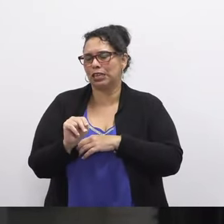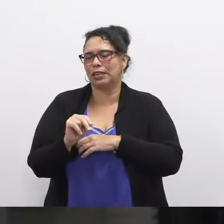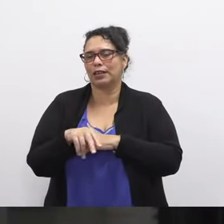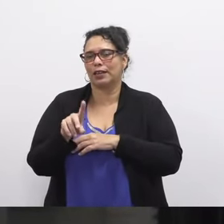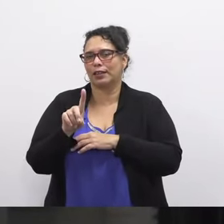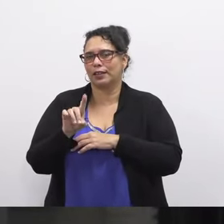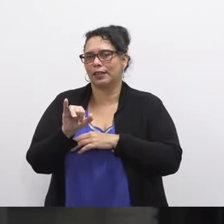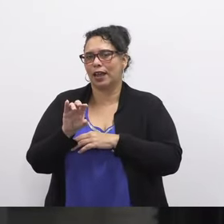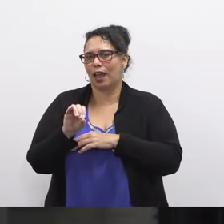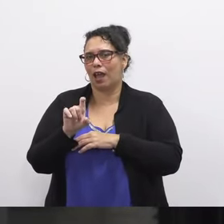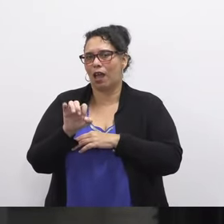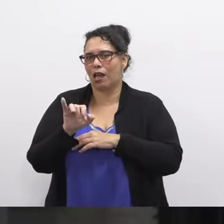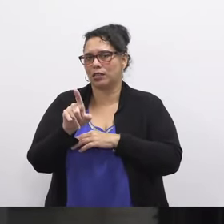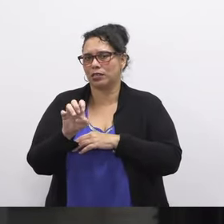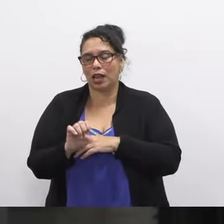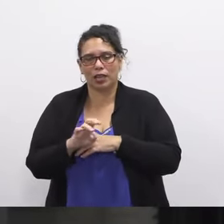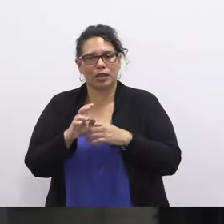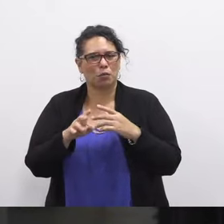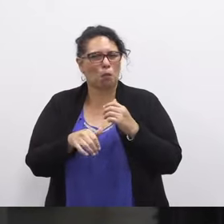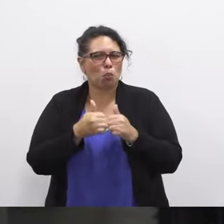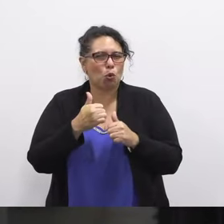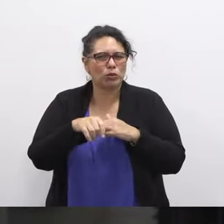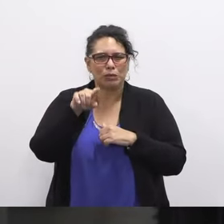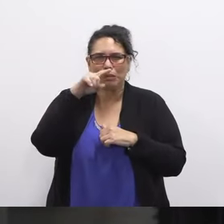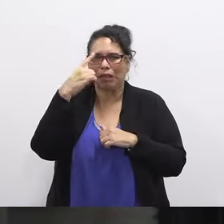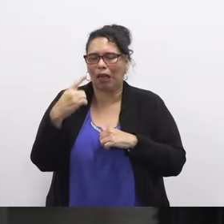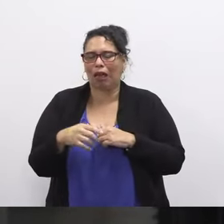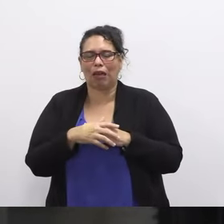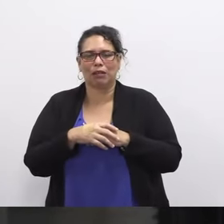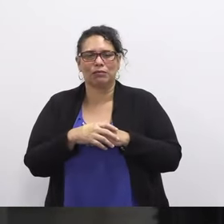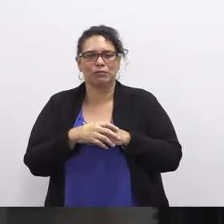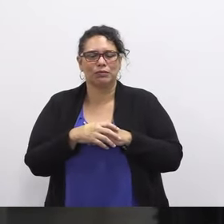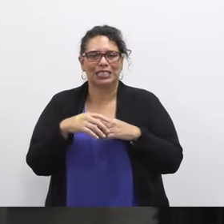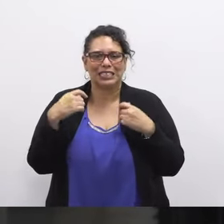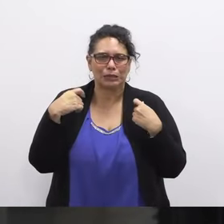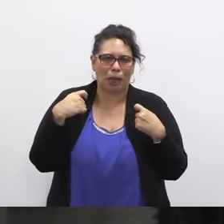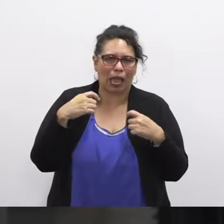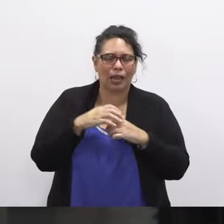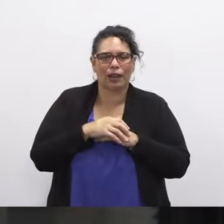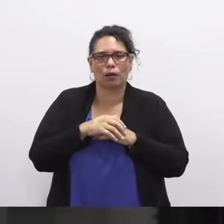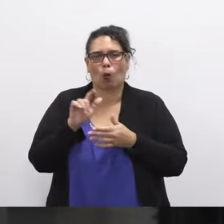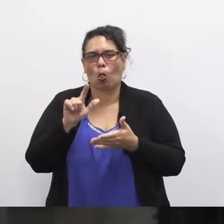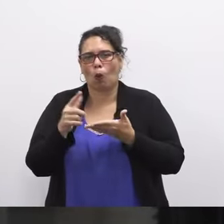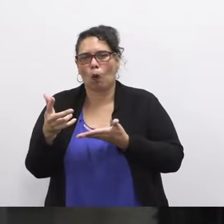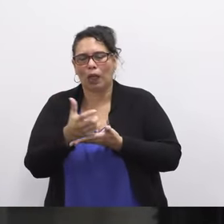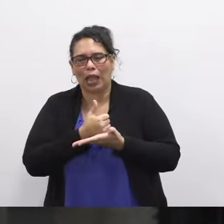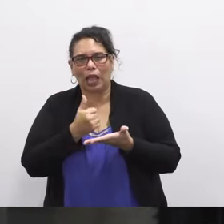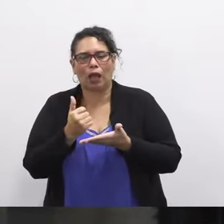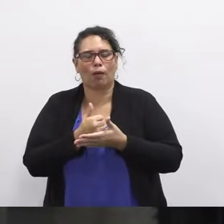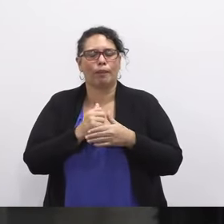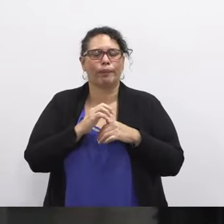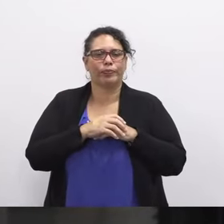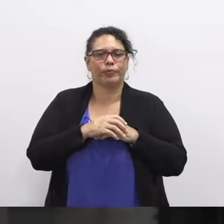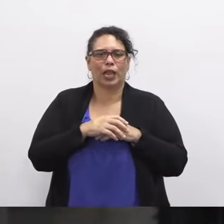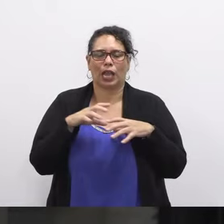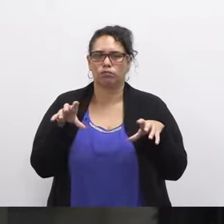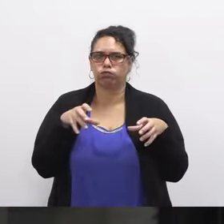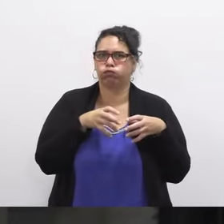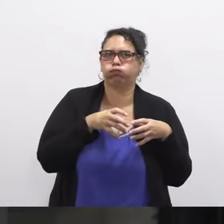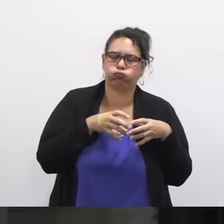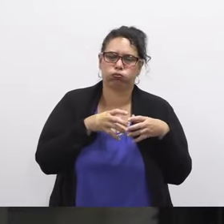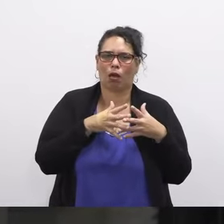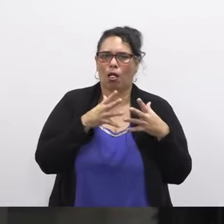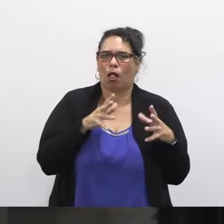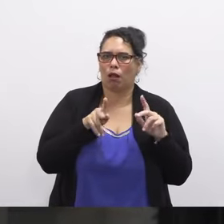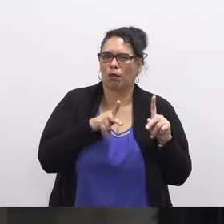Hispanic, Black, Asian, and low-income population. And sure enough, the more densely populated area of the west side and Wrigley area saw higher